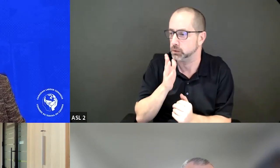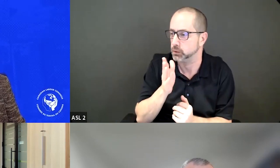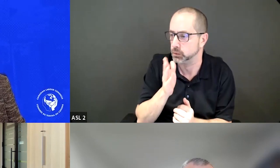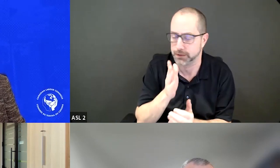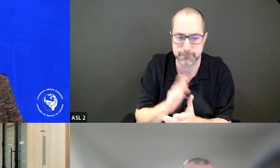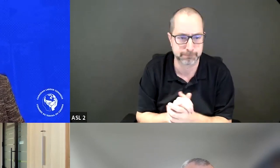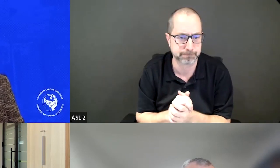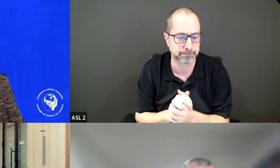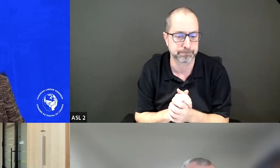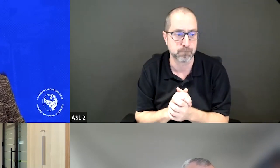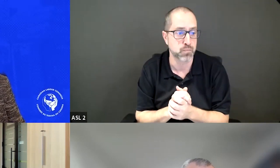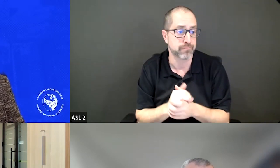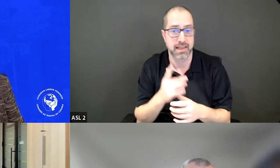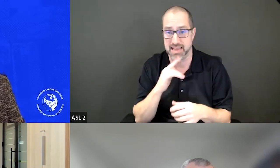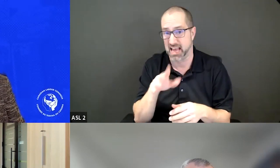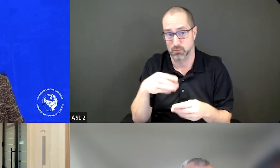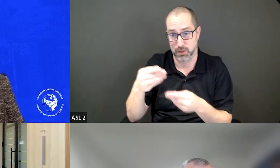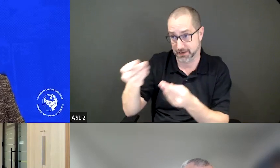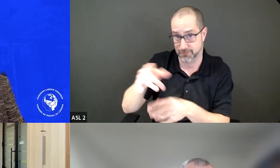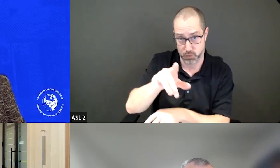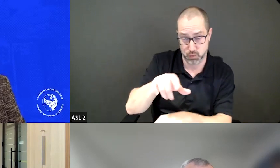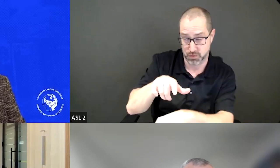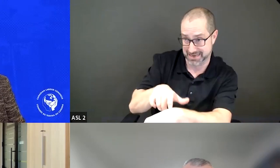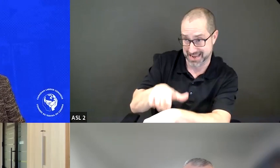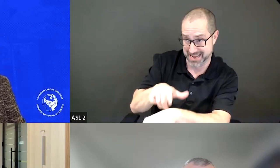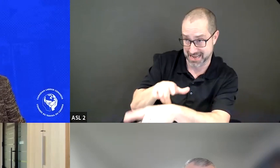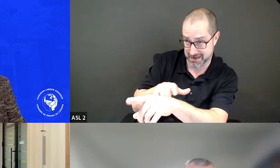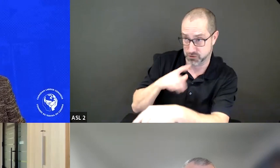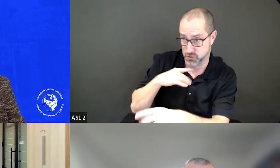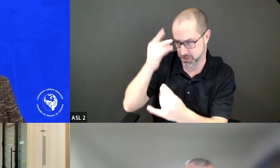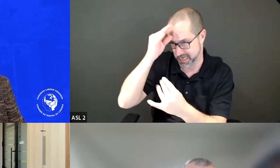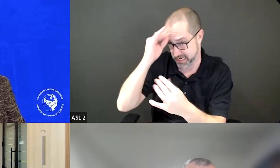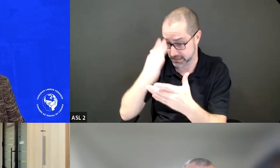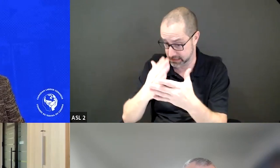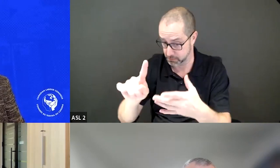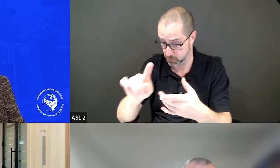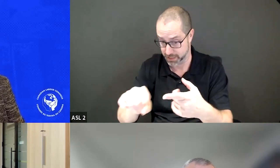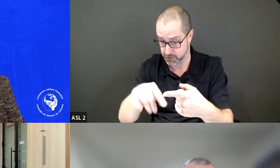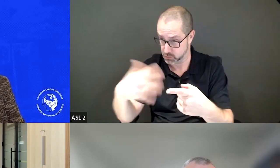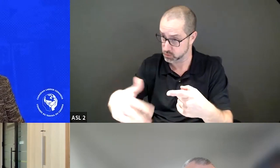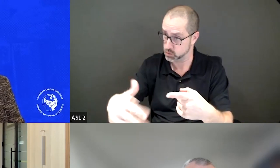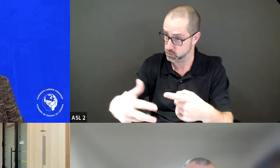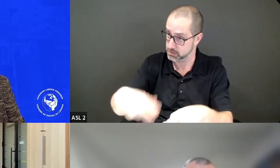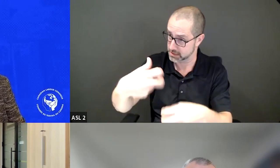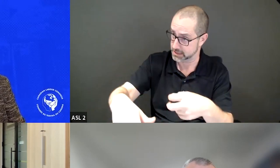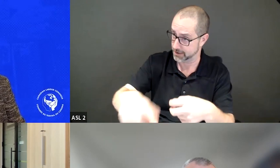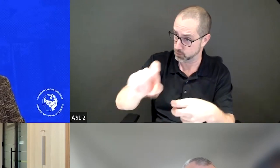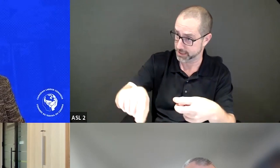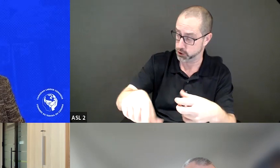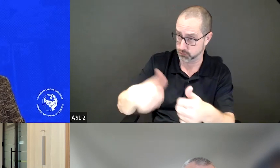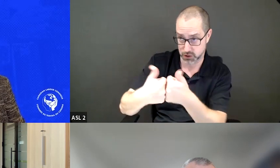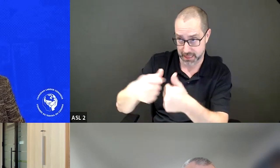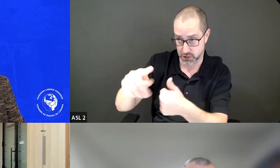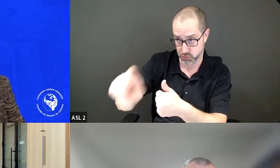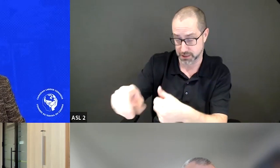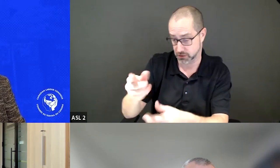the conference. And that'll give you a good chance to think through some of these issues. Some of the questions are pretty difficult, they're challenging,